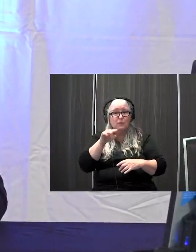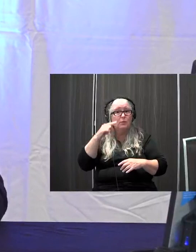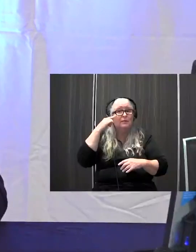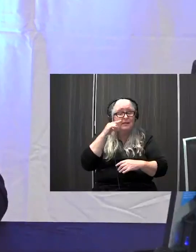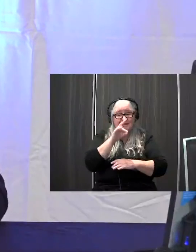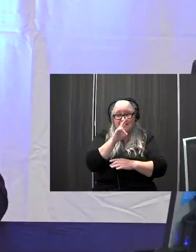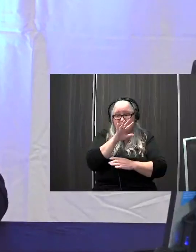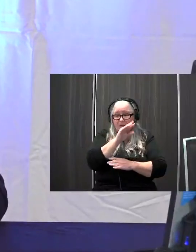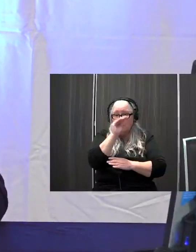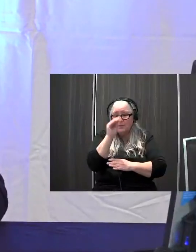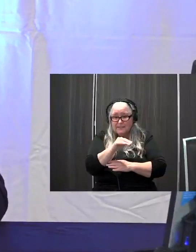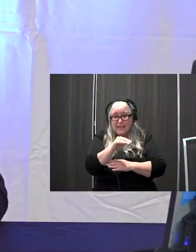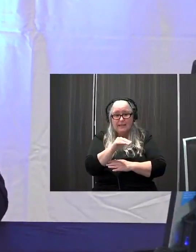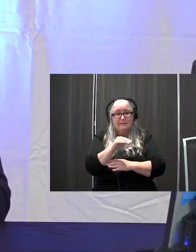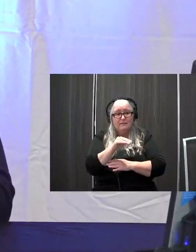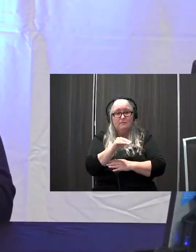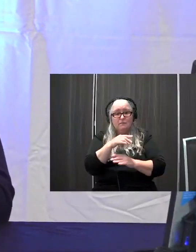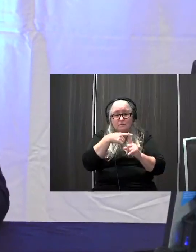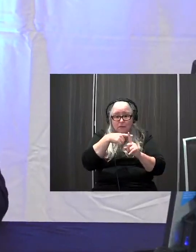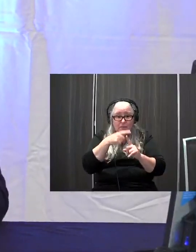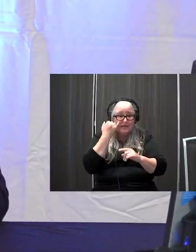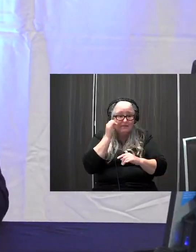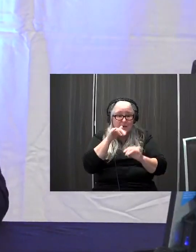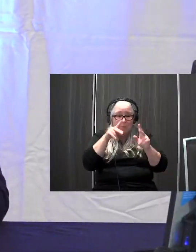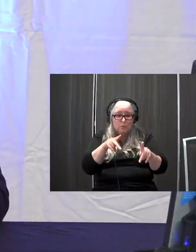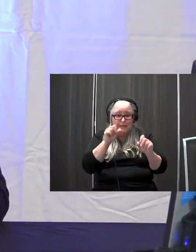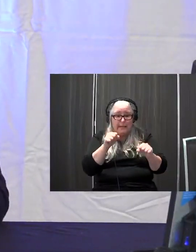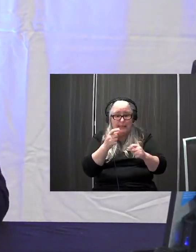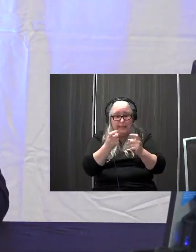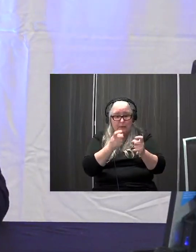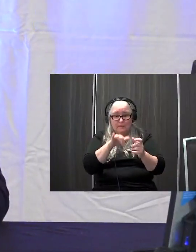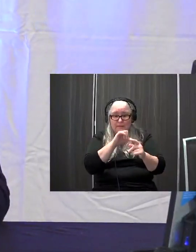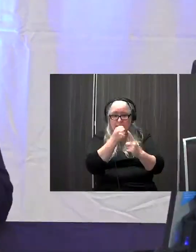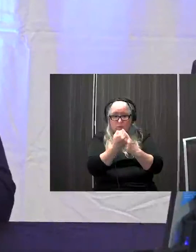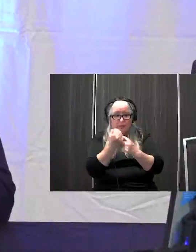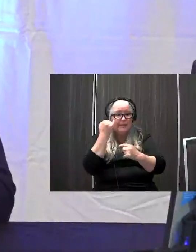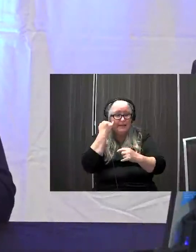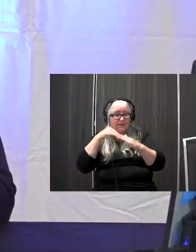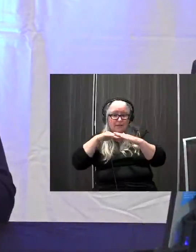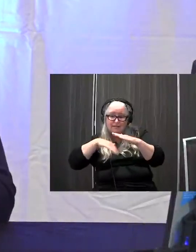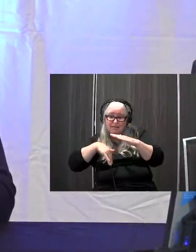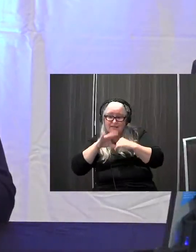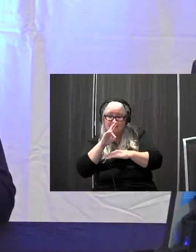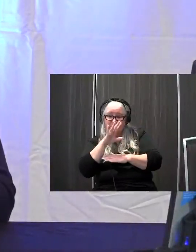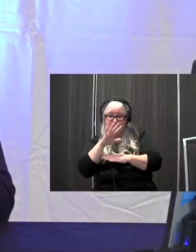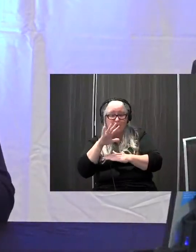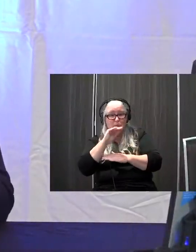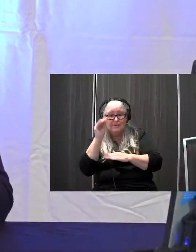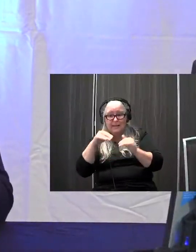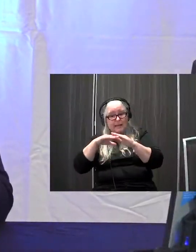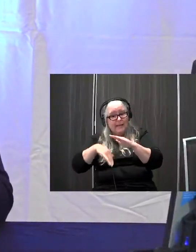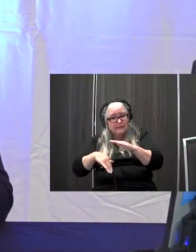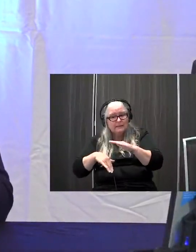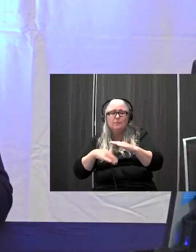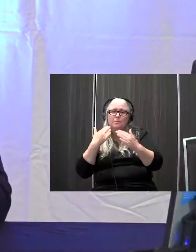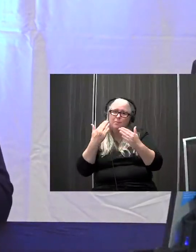this person will be able to handle this situation? If you say to yourself, no, less than that, then probably some modification before you